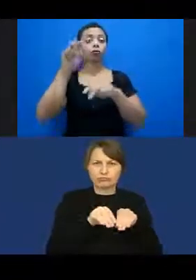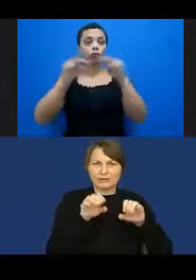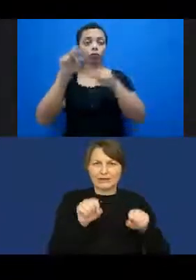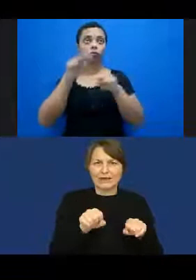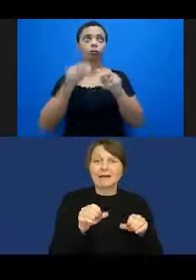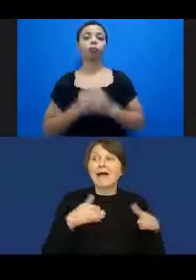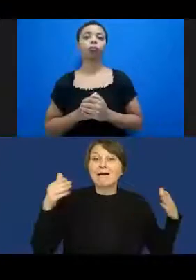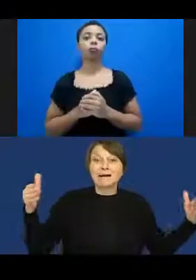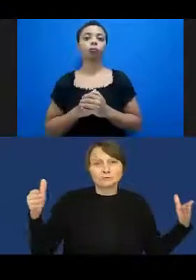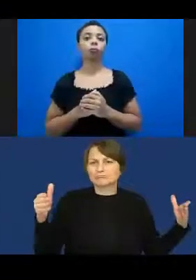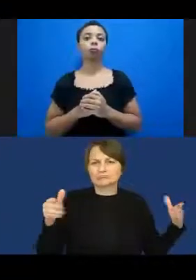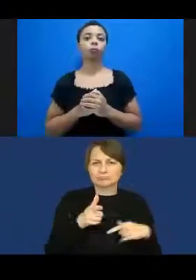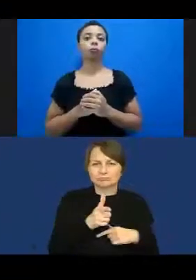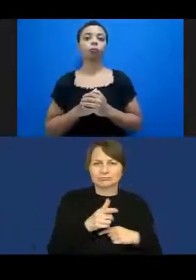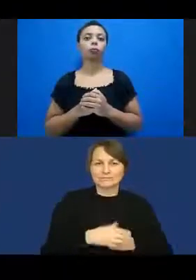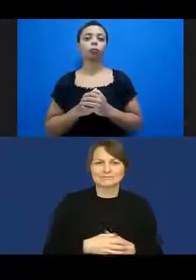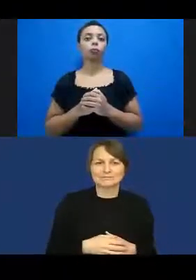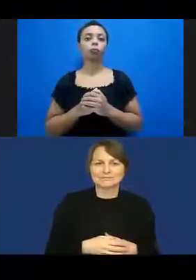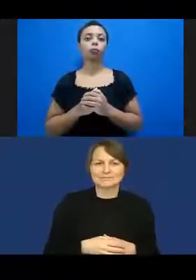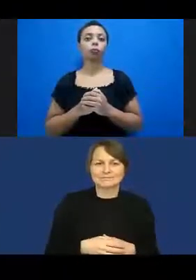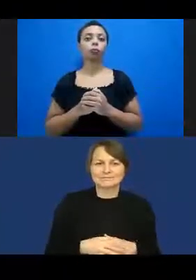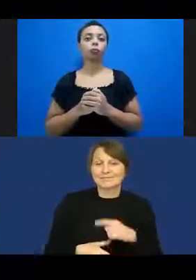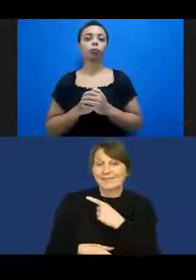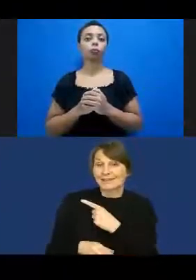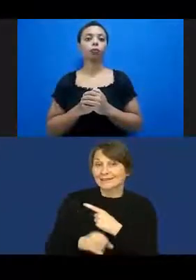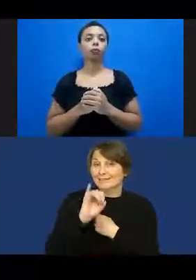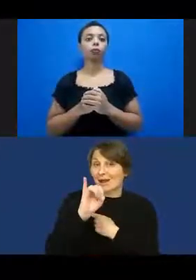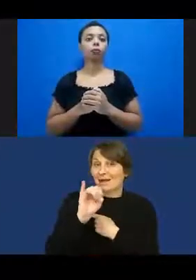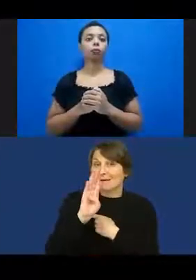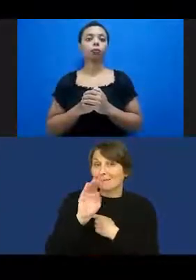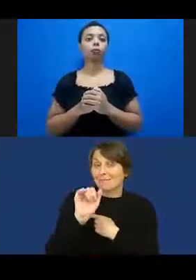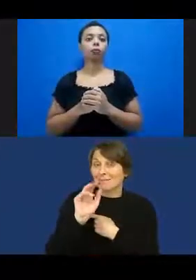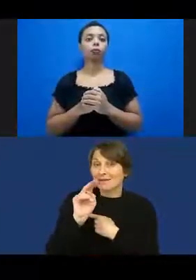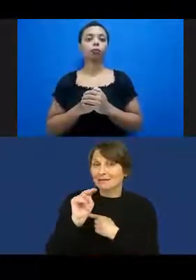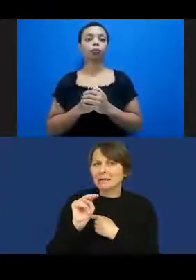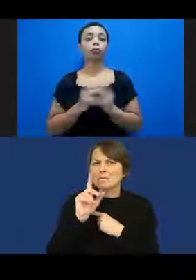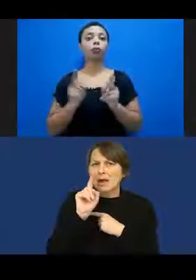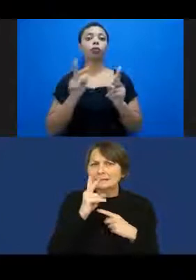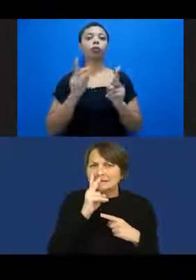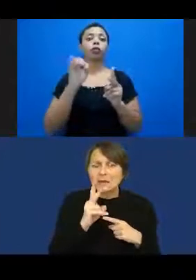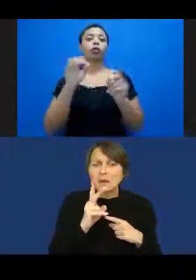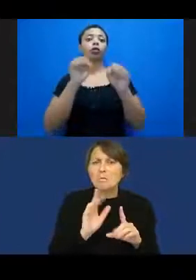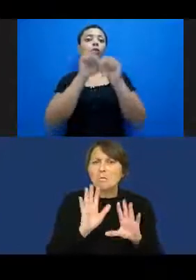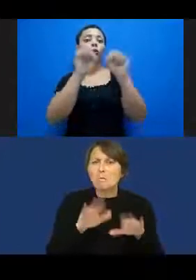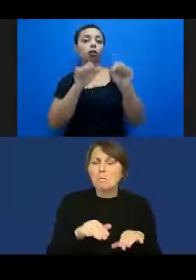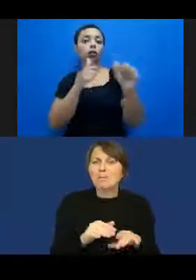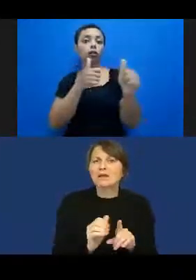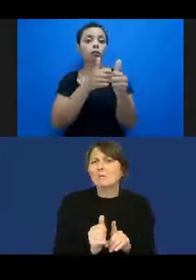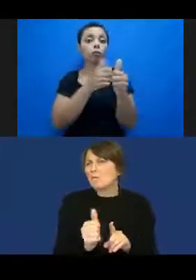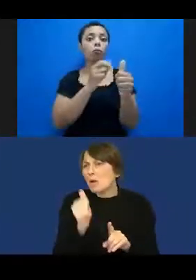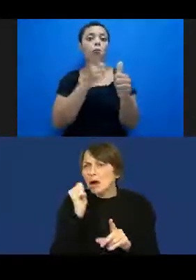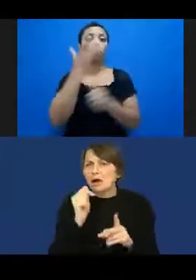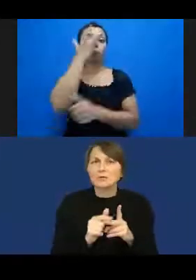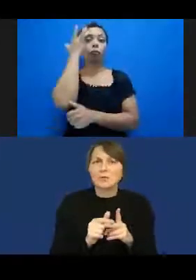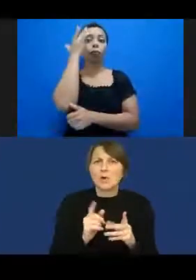The eye beacons don't need to be seen by the system. So if they are behind you, or if you happen to walk past one, you can